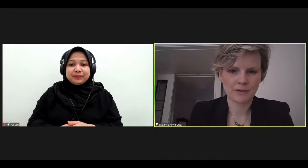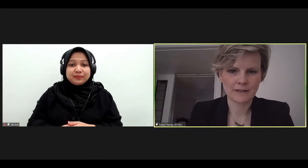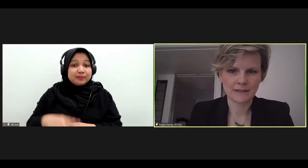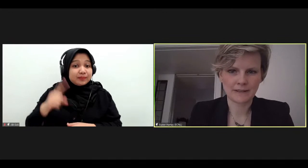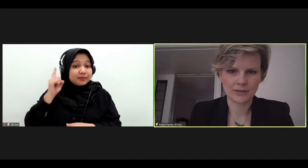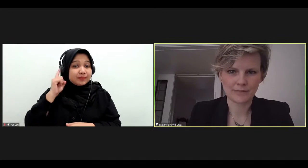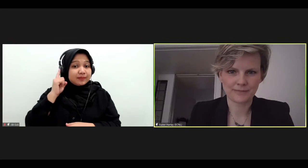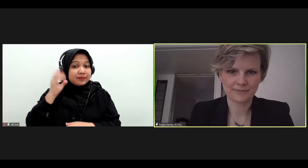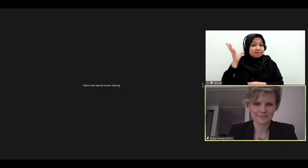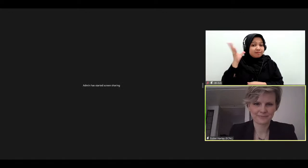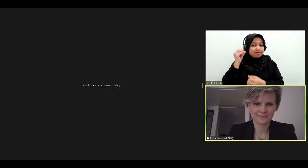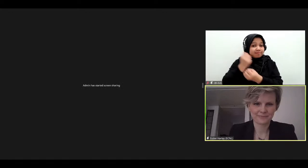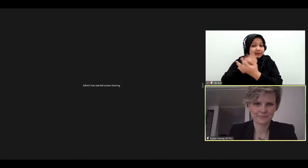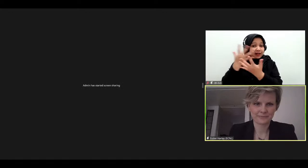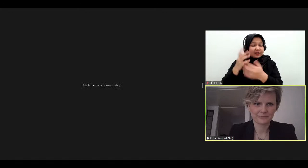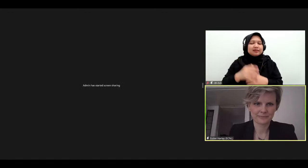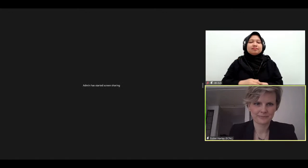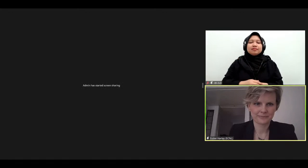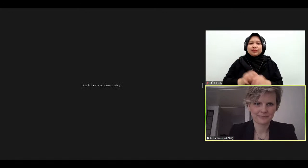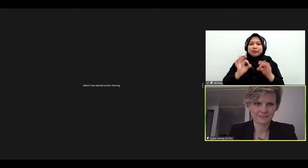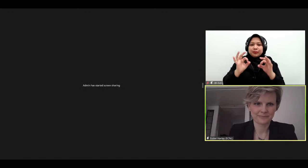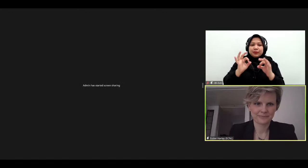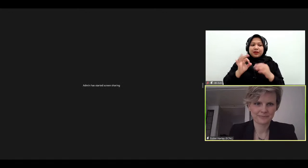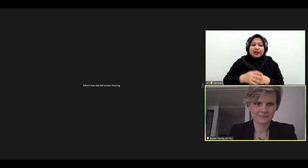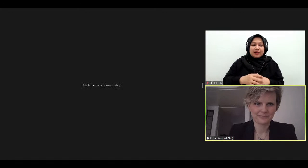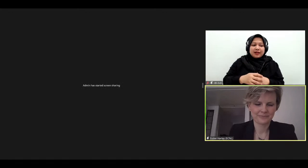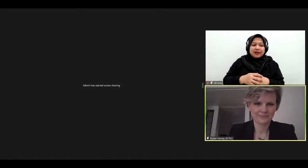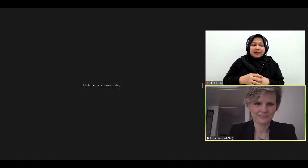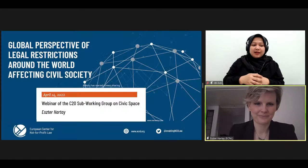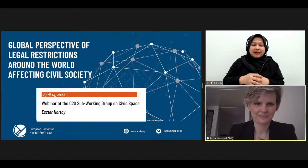share my presentation?